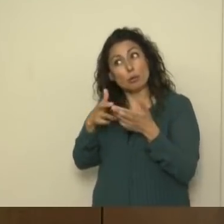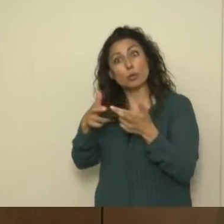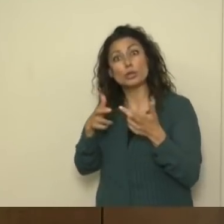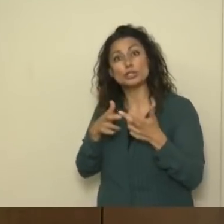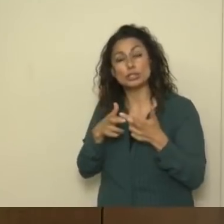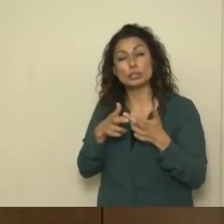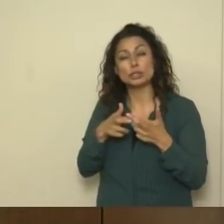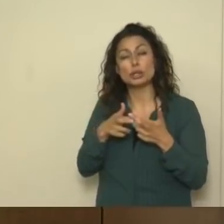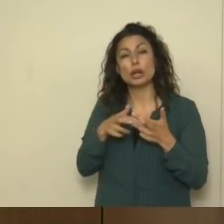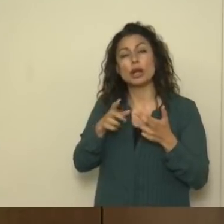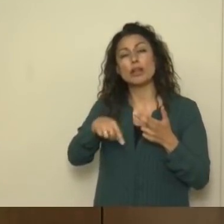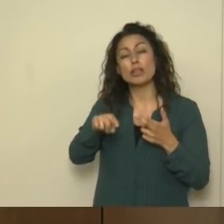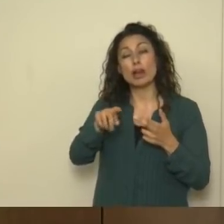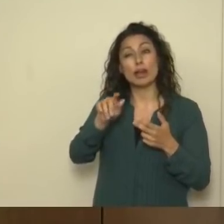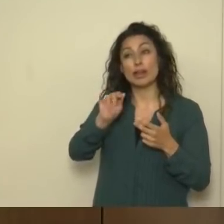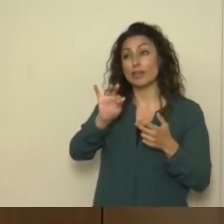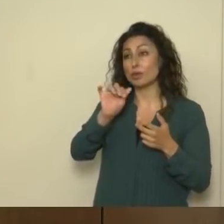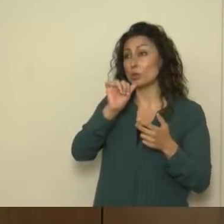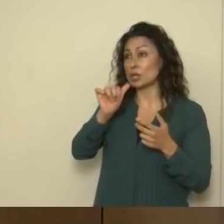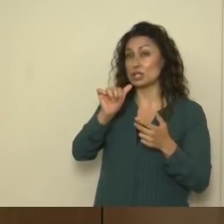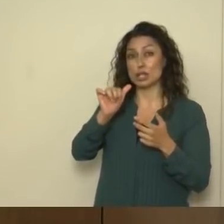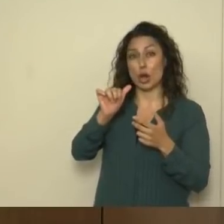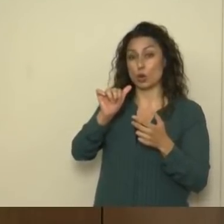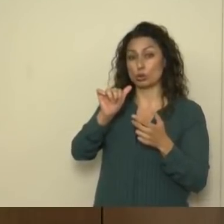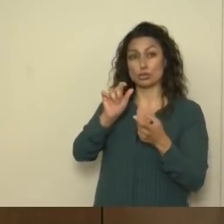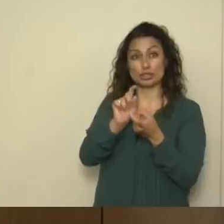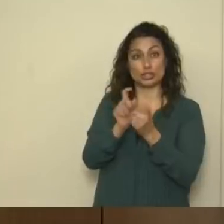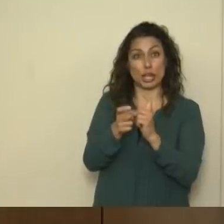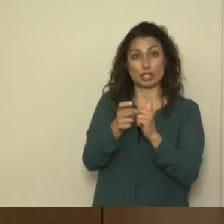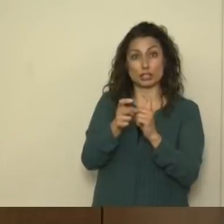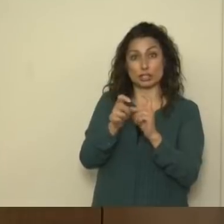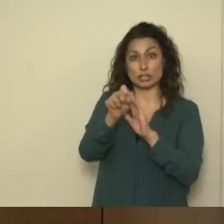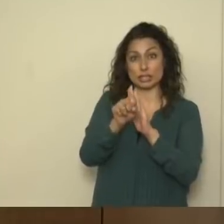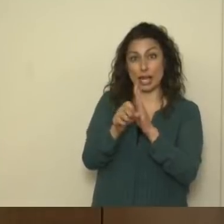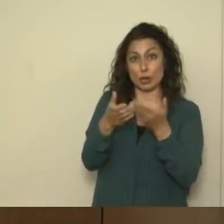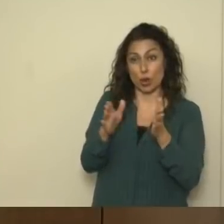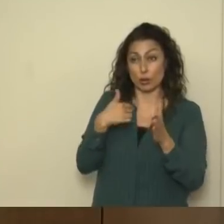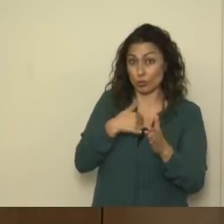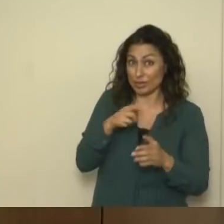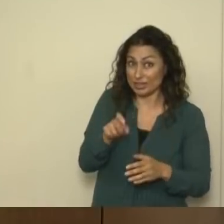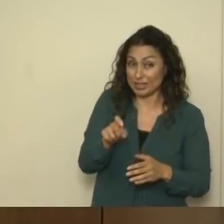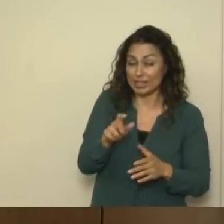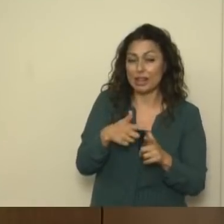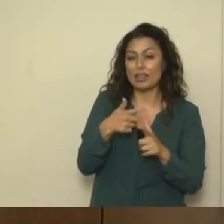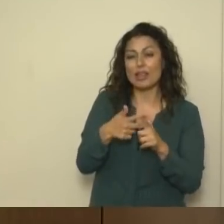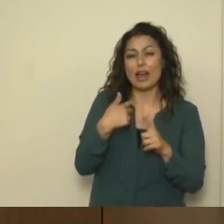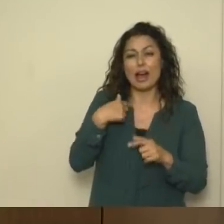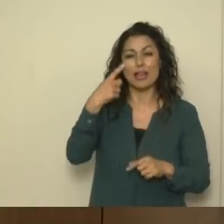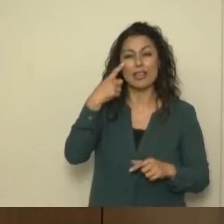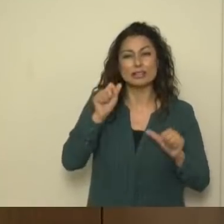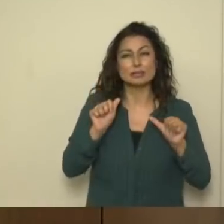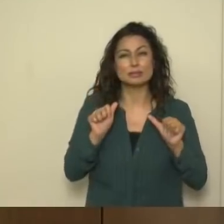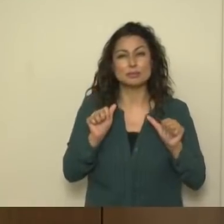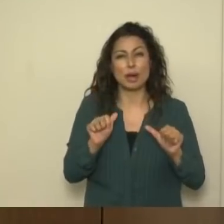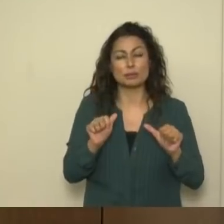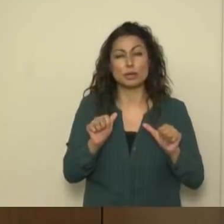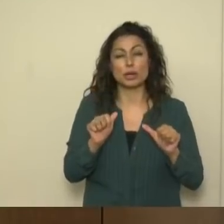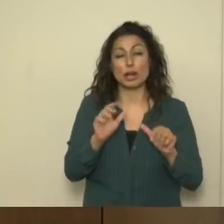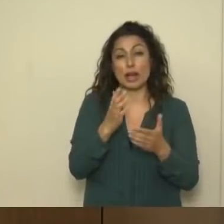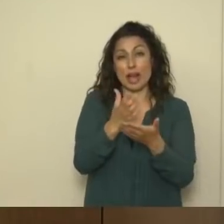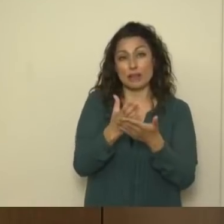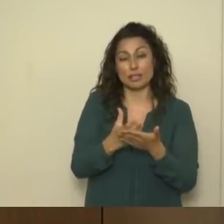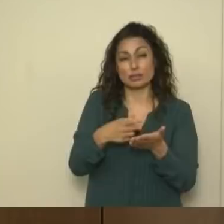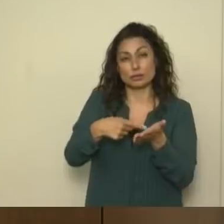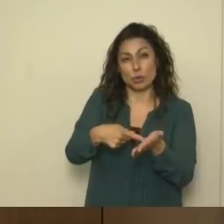regions that if we don't crush it statewide, which we need to do, I think it's possible that the evidence